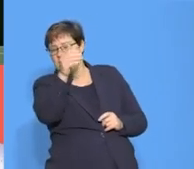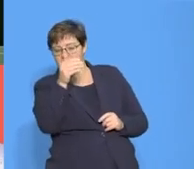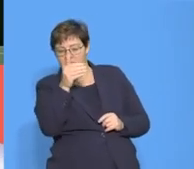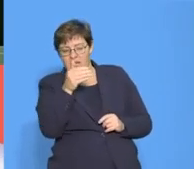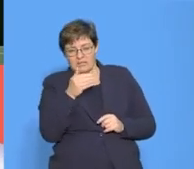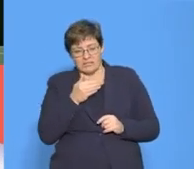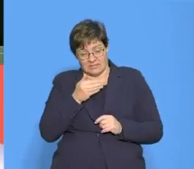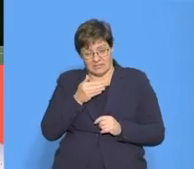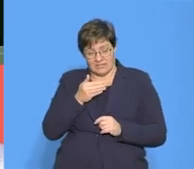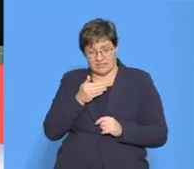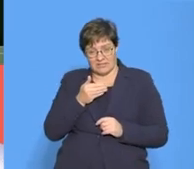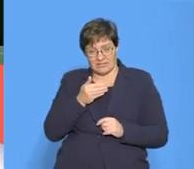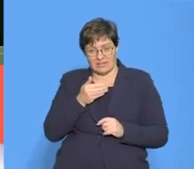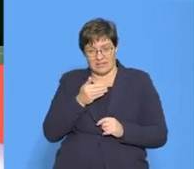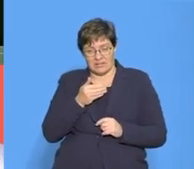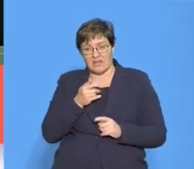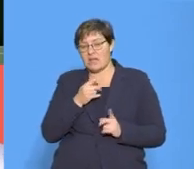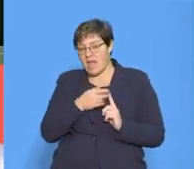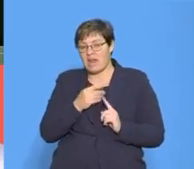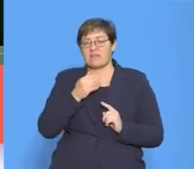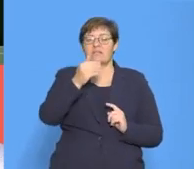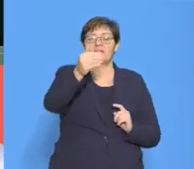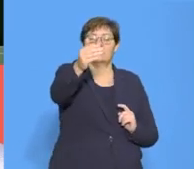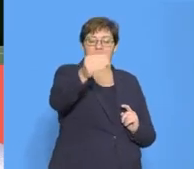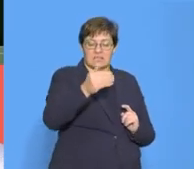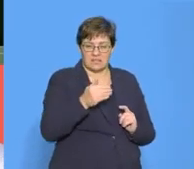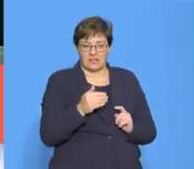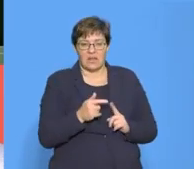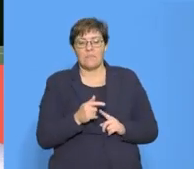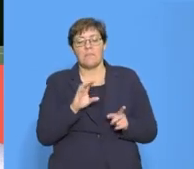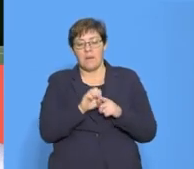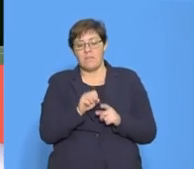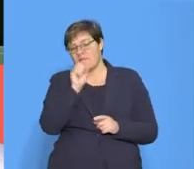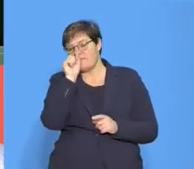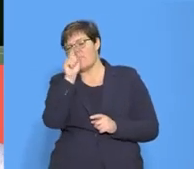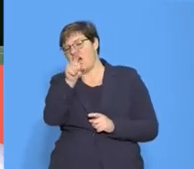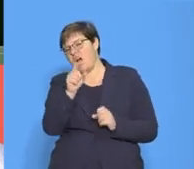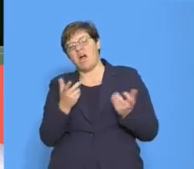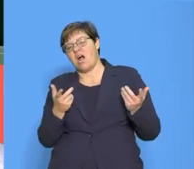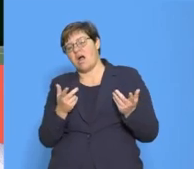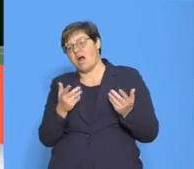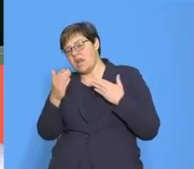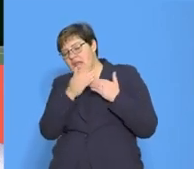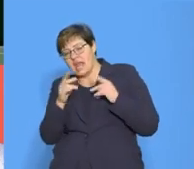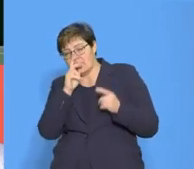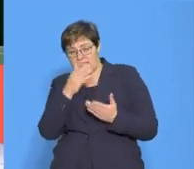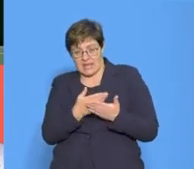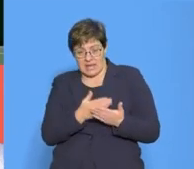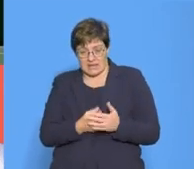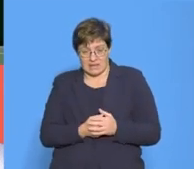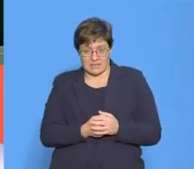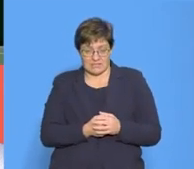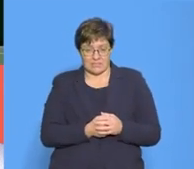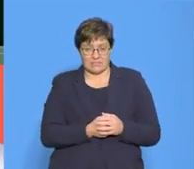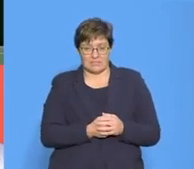have 3D or depth perception. So your vision, you're able to then perceive depth, distance, and those kind